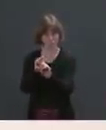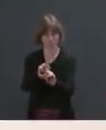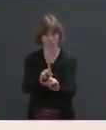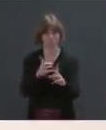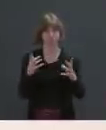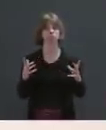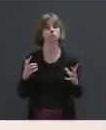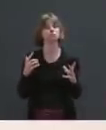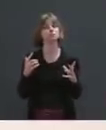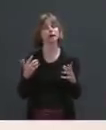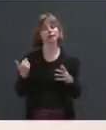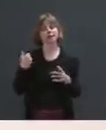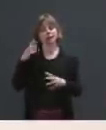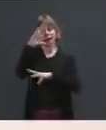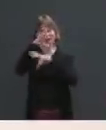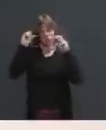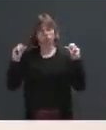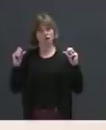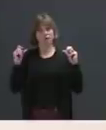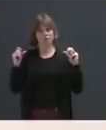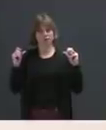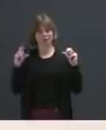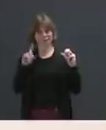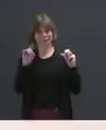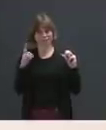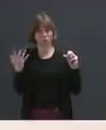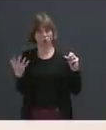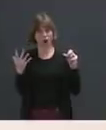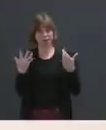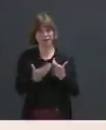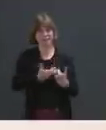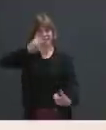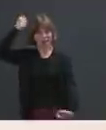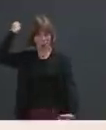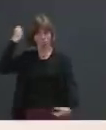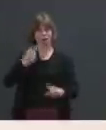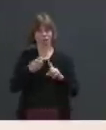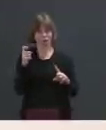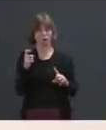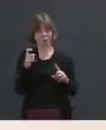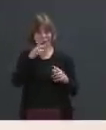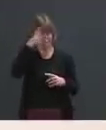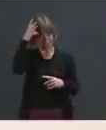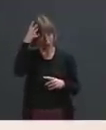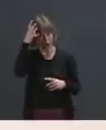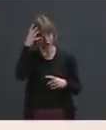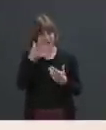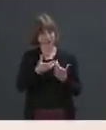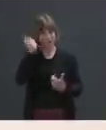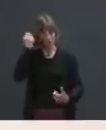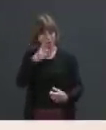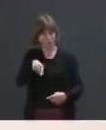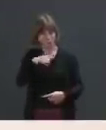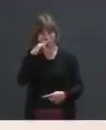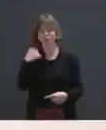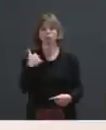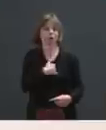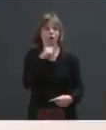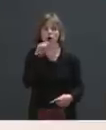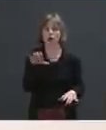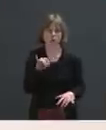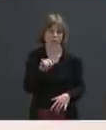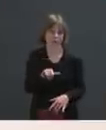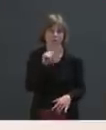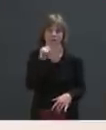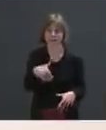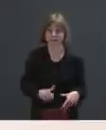did, was separate those kids, rip them from the arms of their parents at the border. We are not doing that. That is immoral, and that is not the